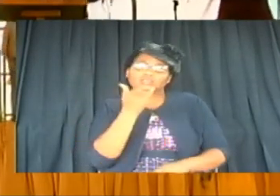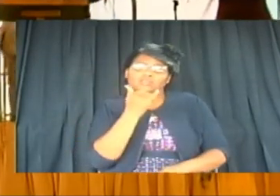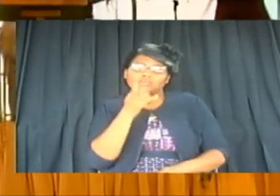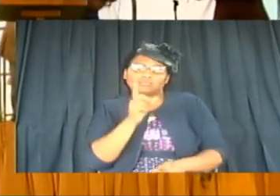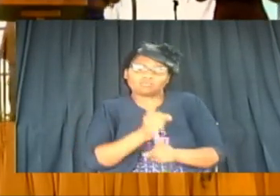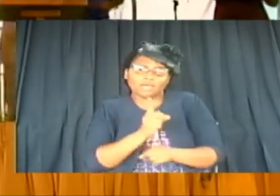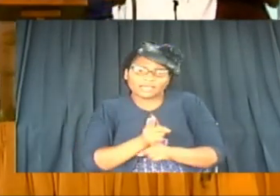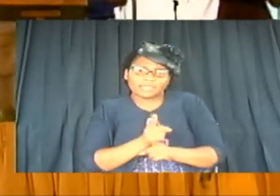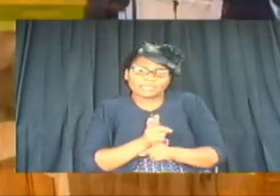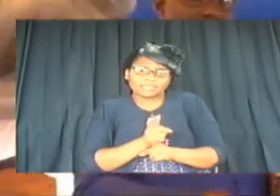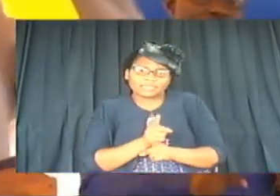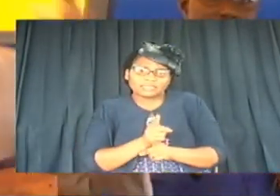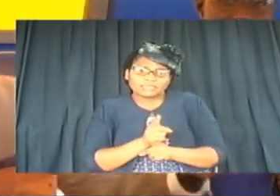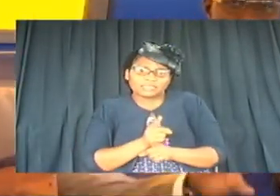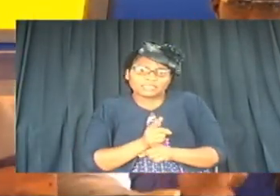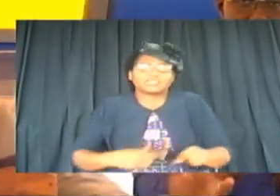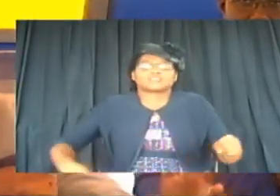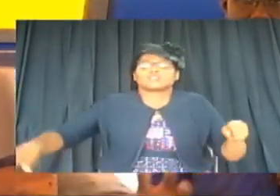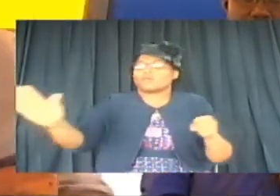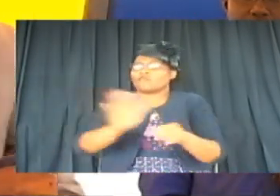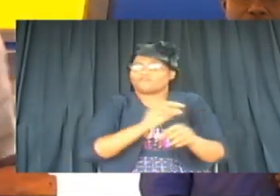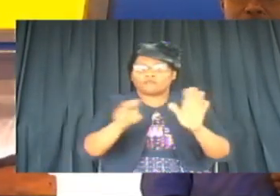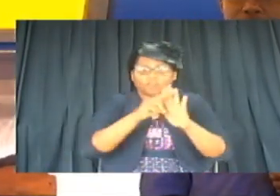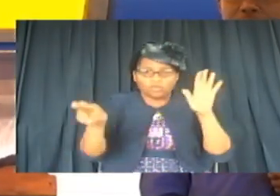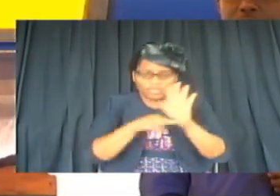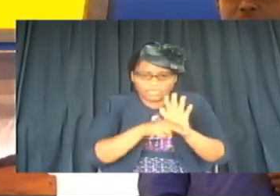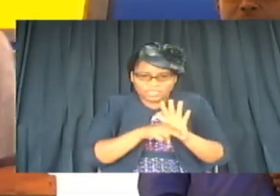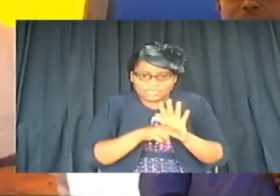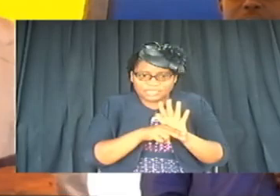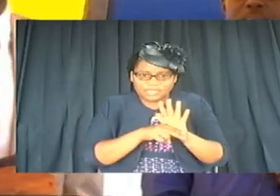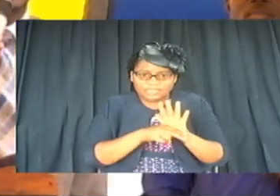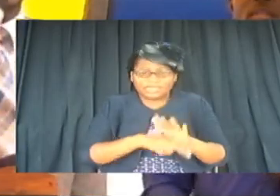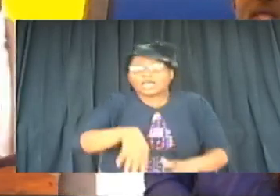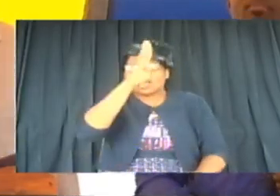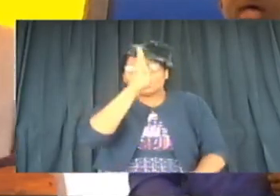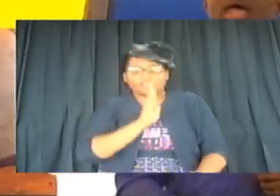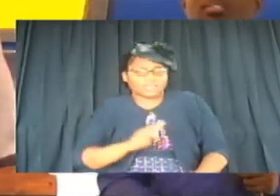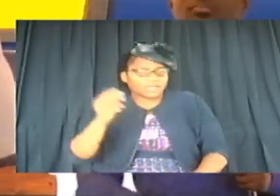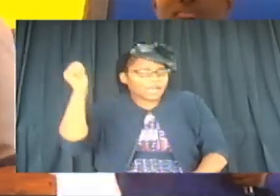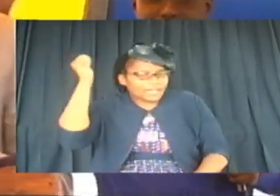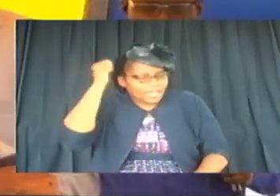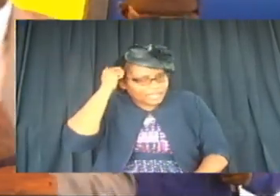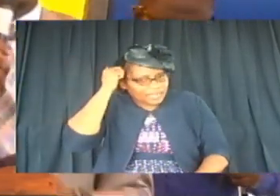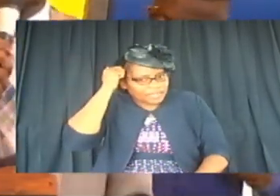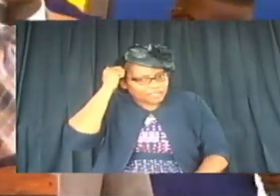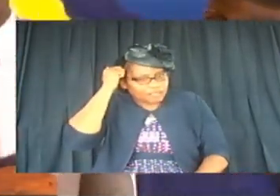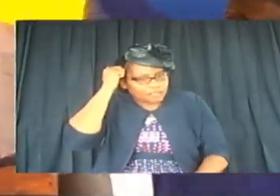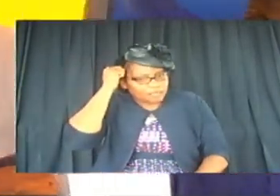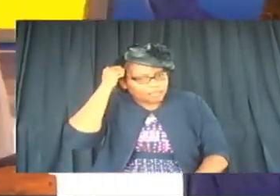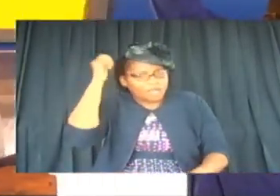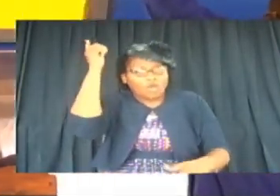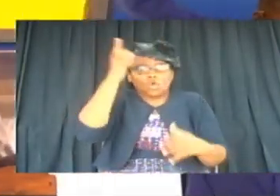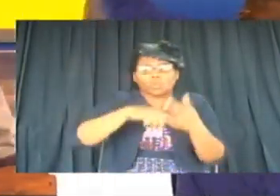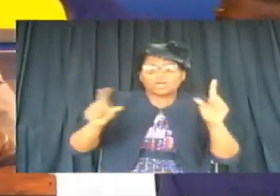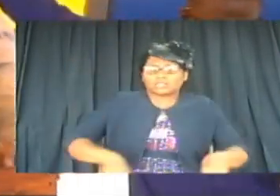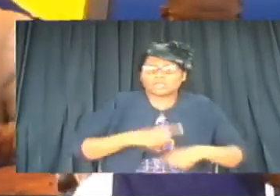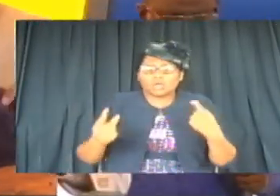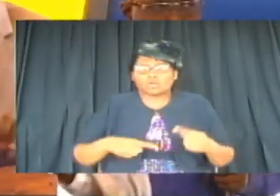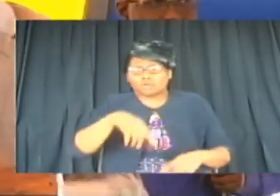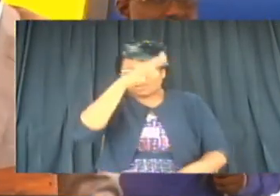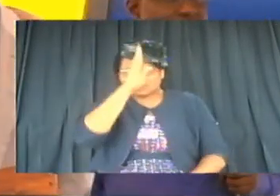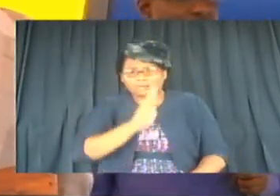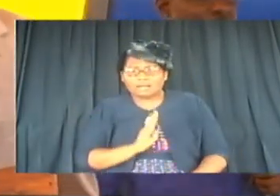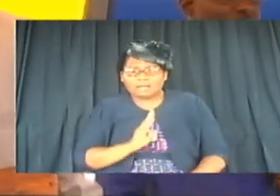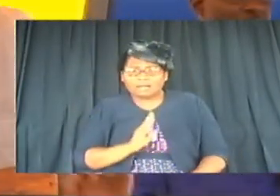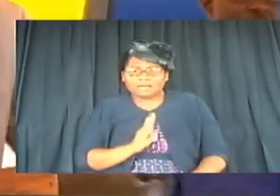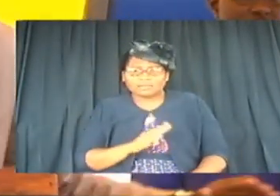put emphasis. He said the fullness of the Godhead. What a great God. That's